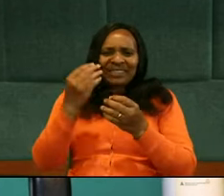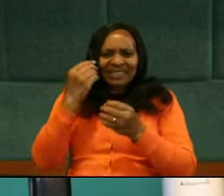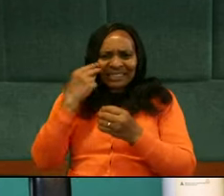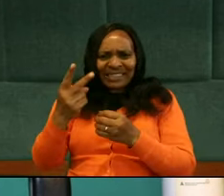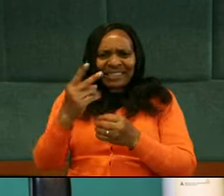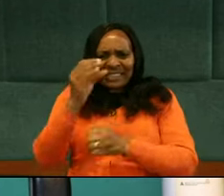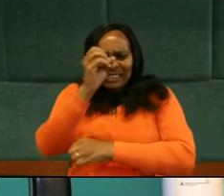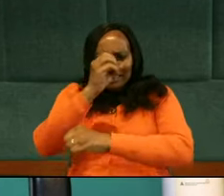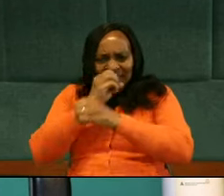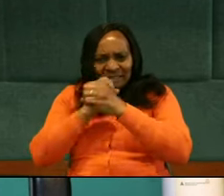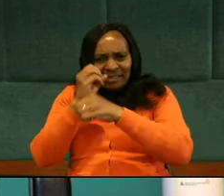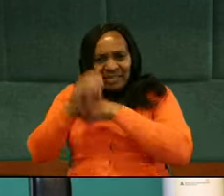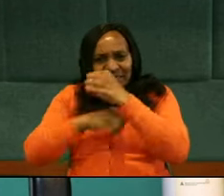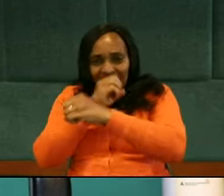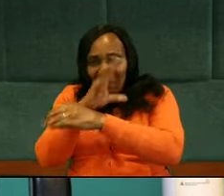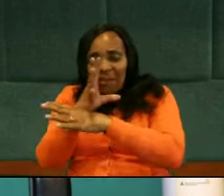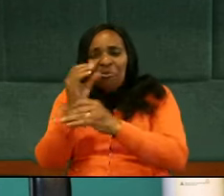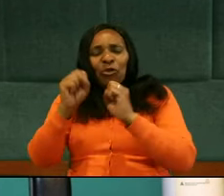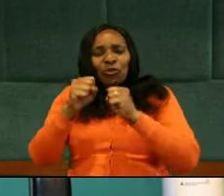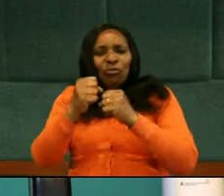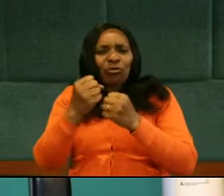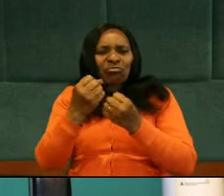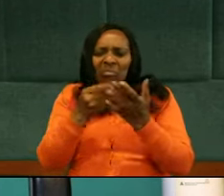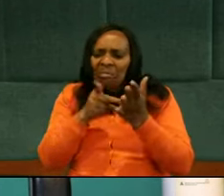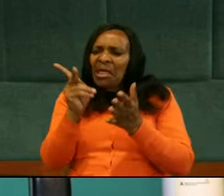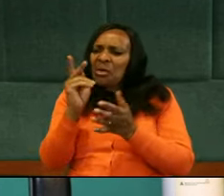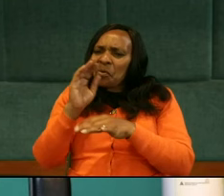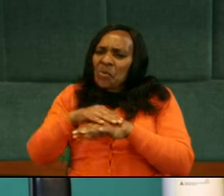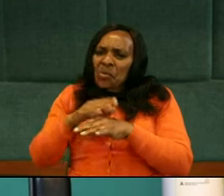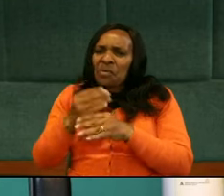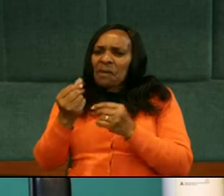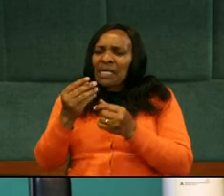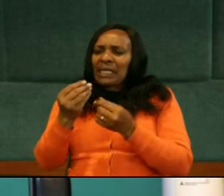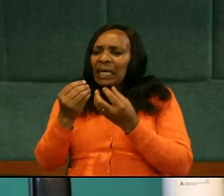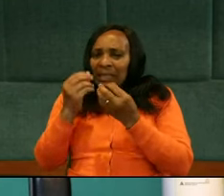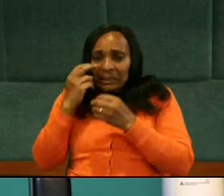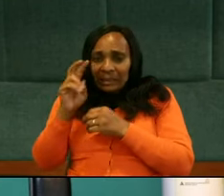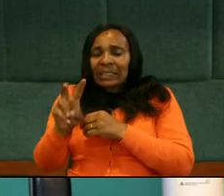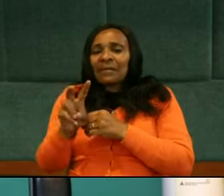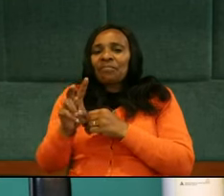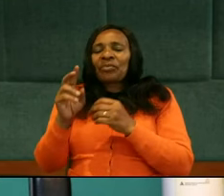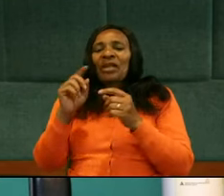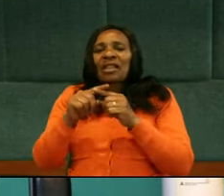pay good money to go see. Uh-huh. But this is how the ancient world was. And